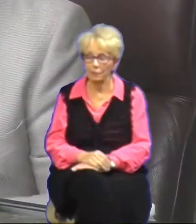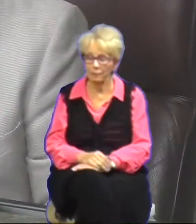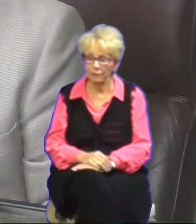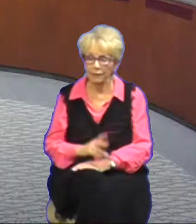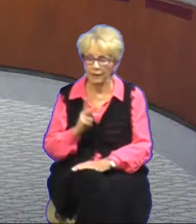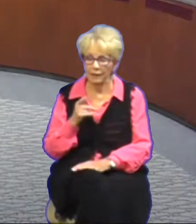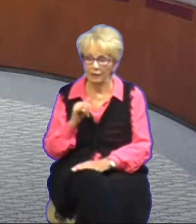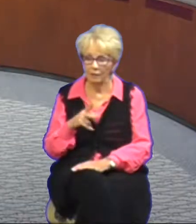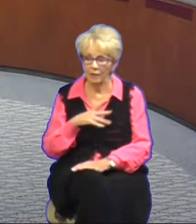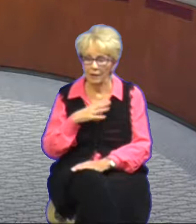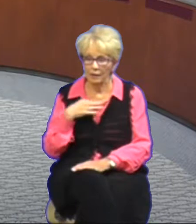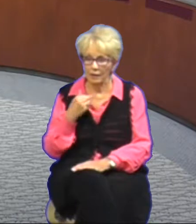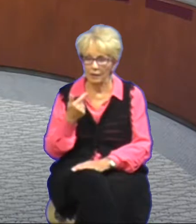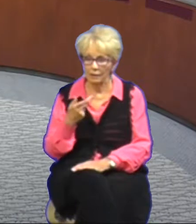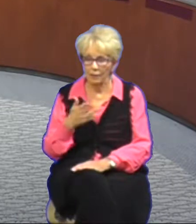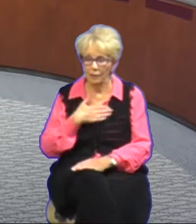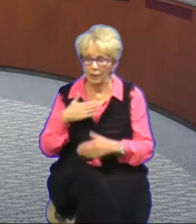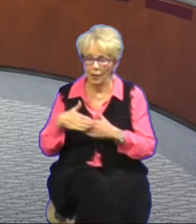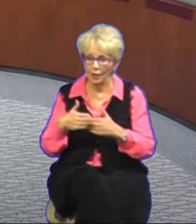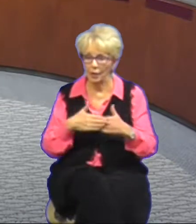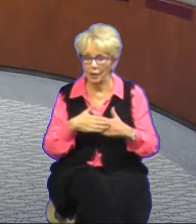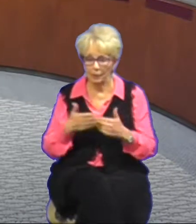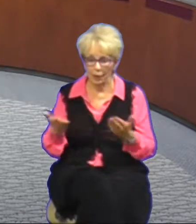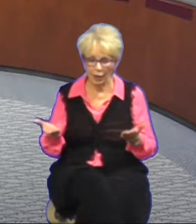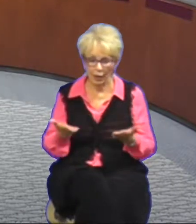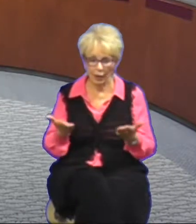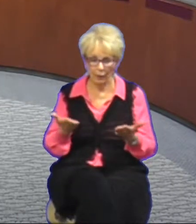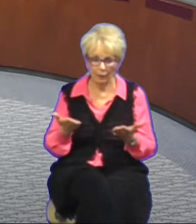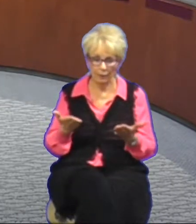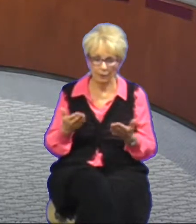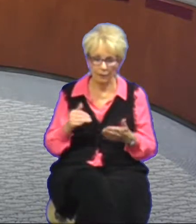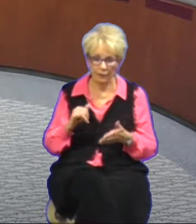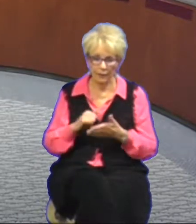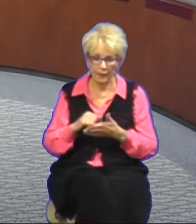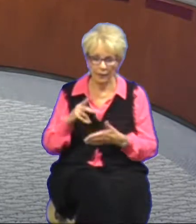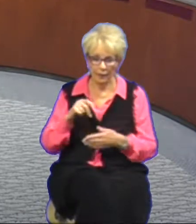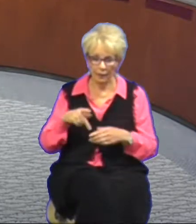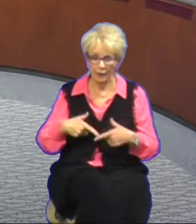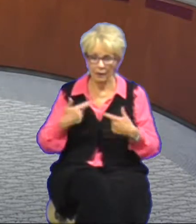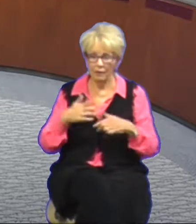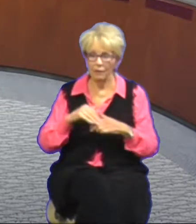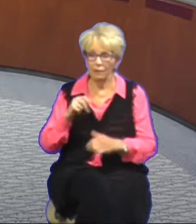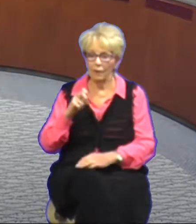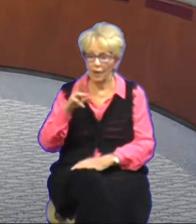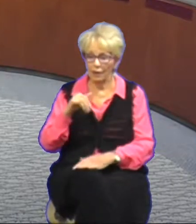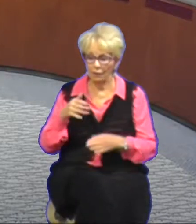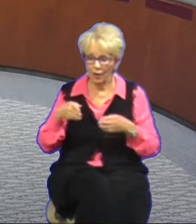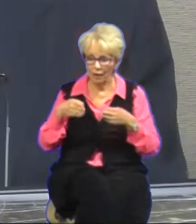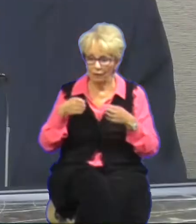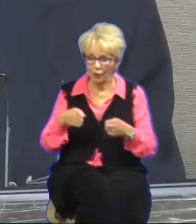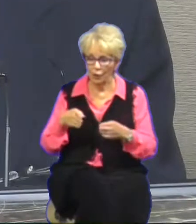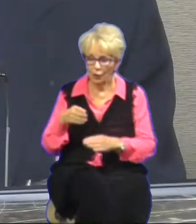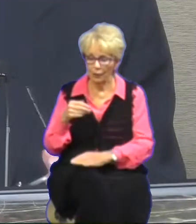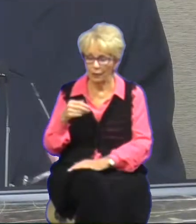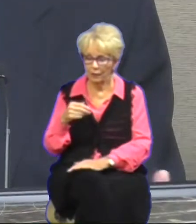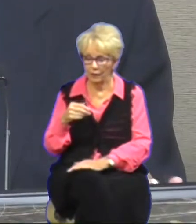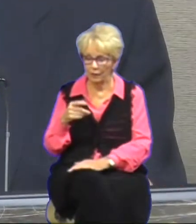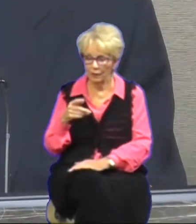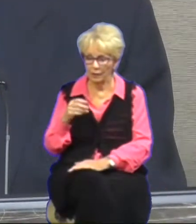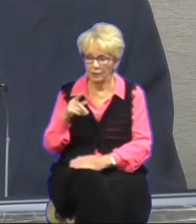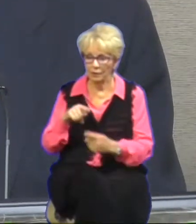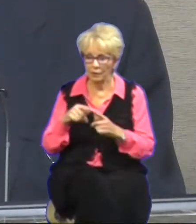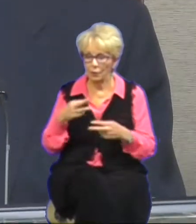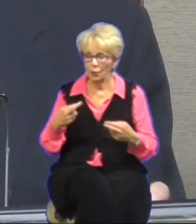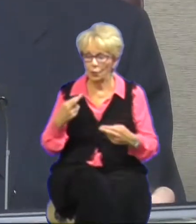got several of my neighbors here tonight, which we live on Avery Avenue, to a